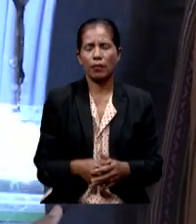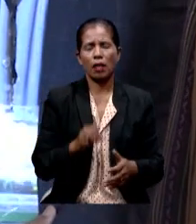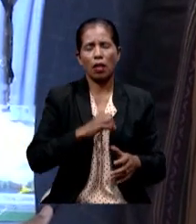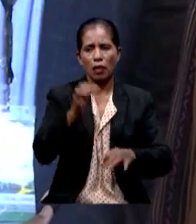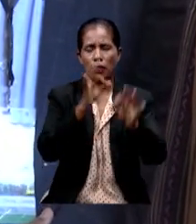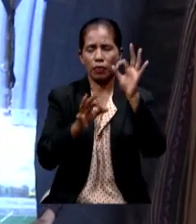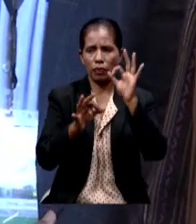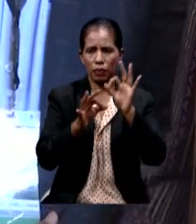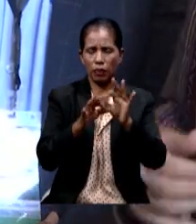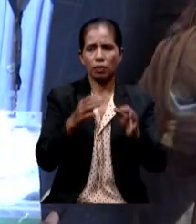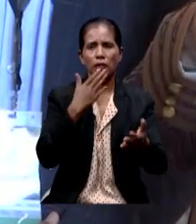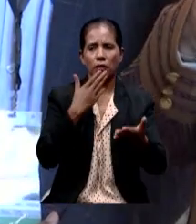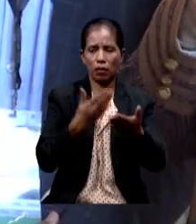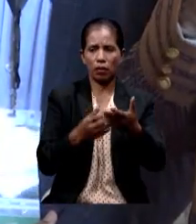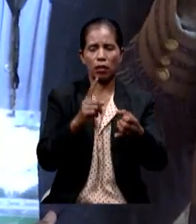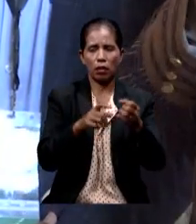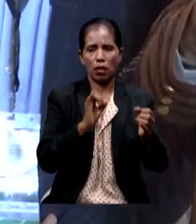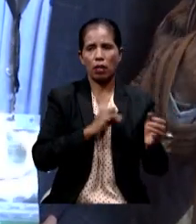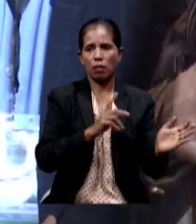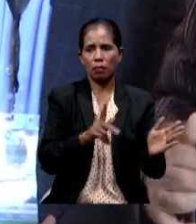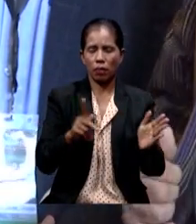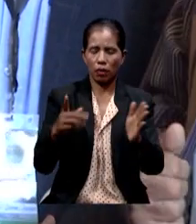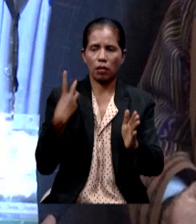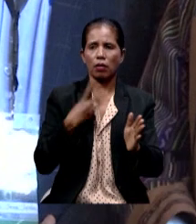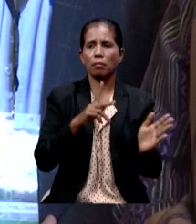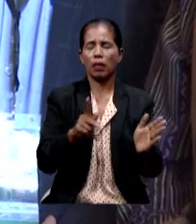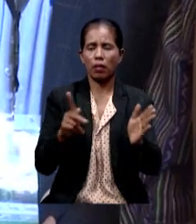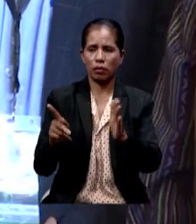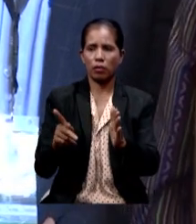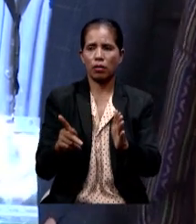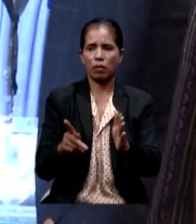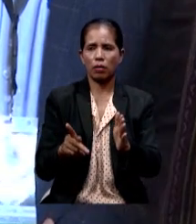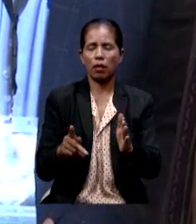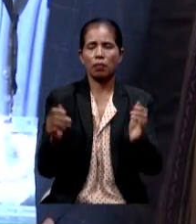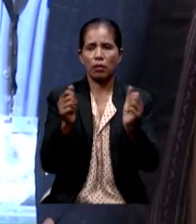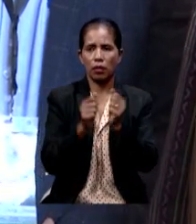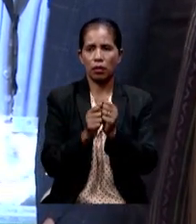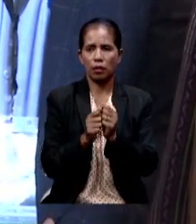this is not the last and we're planning, and I'm planning also to